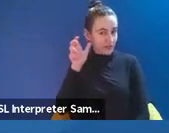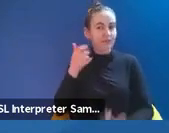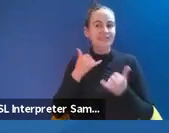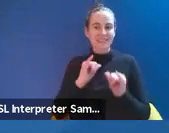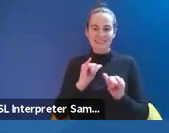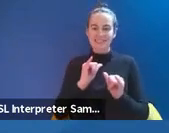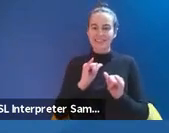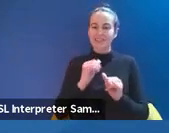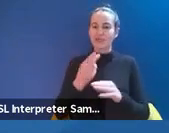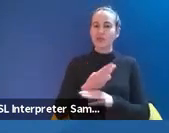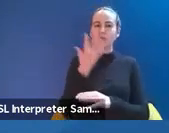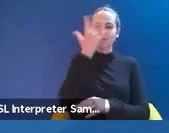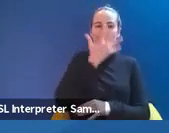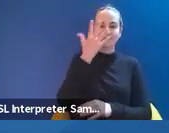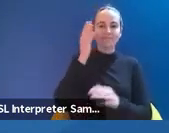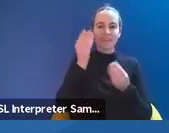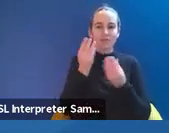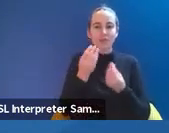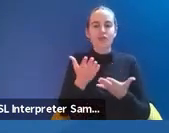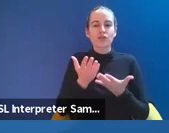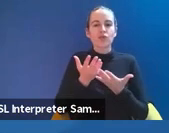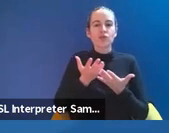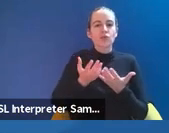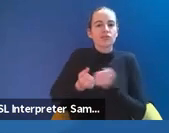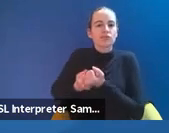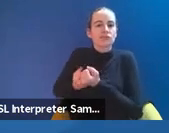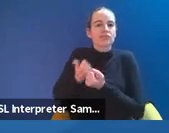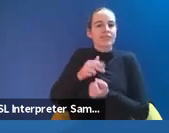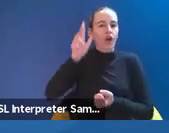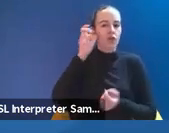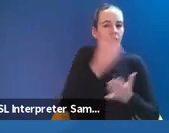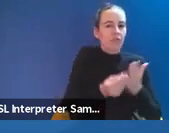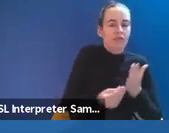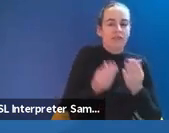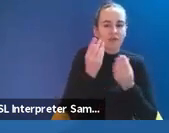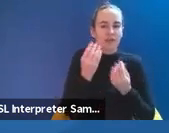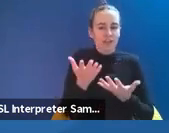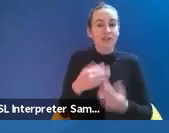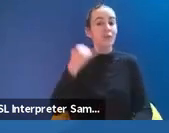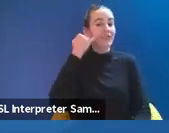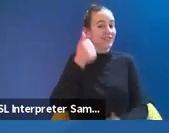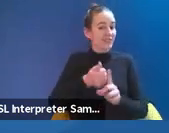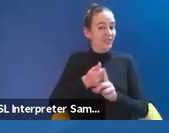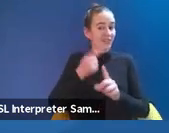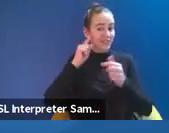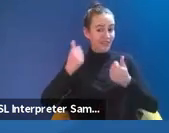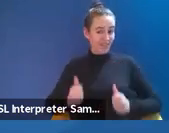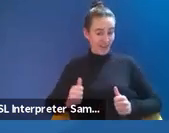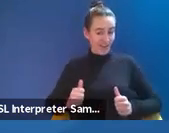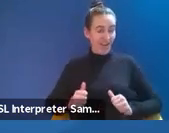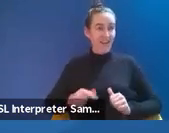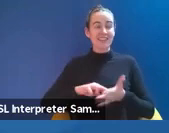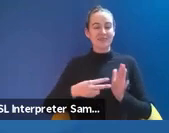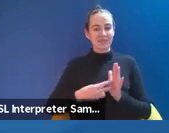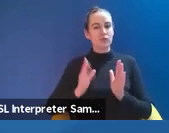facial information to help supplement any auditory information. So if you have hearing loss, you're going to